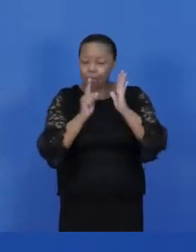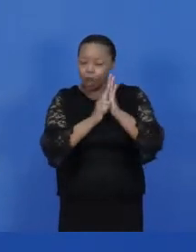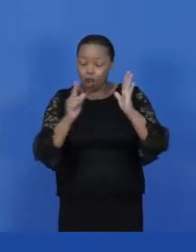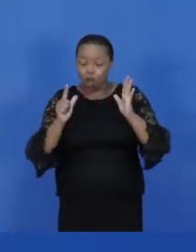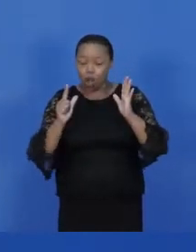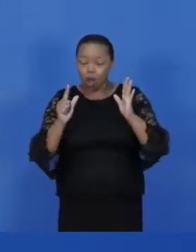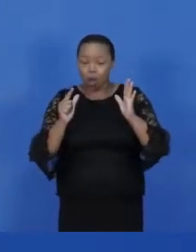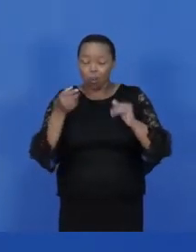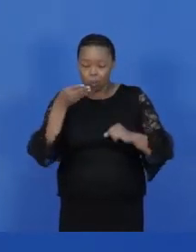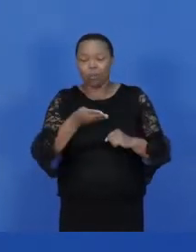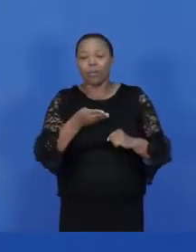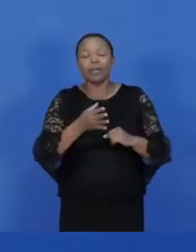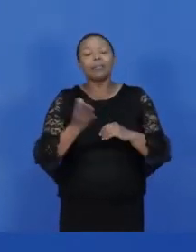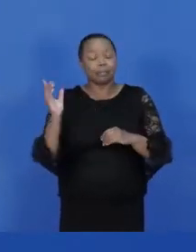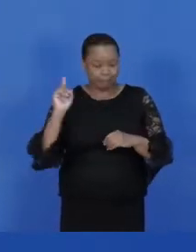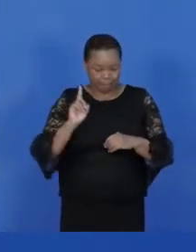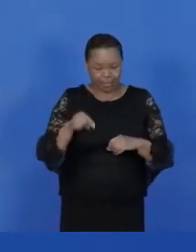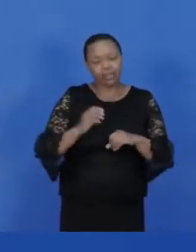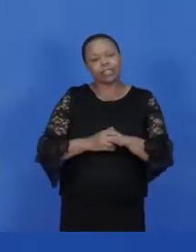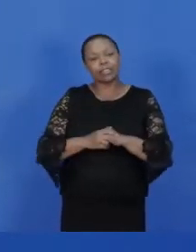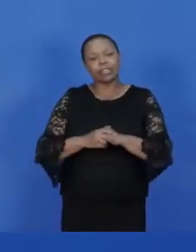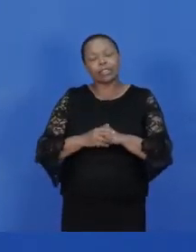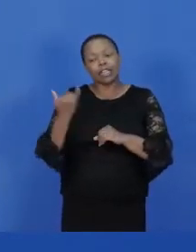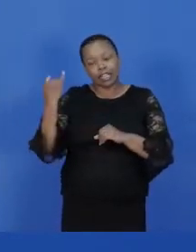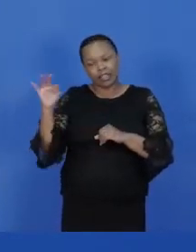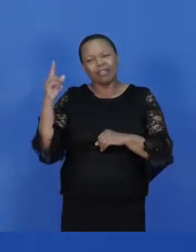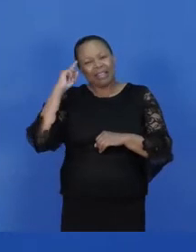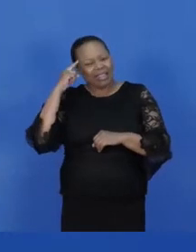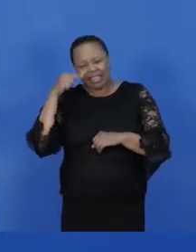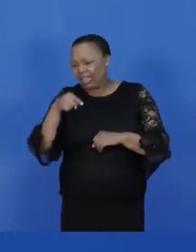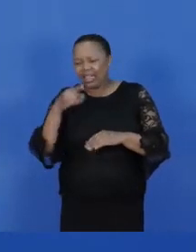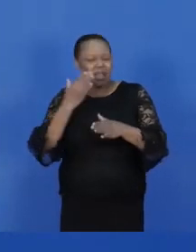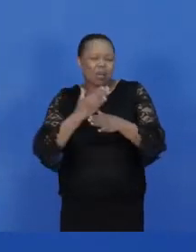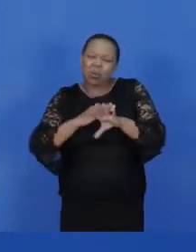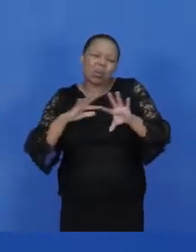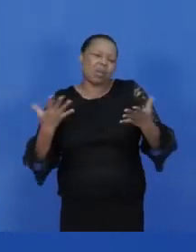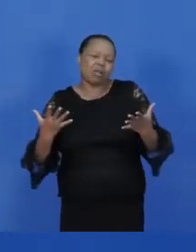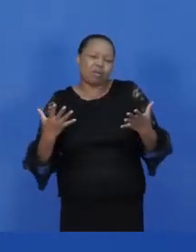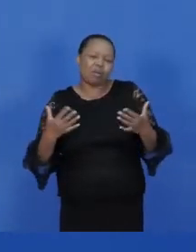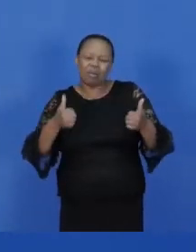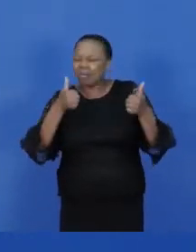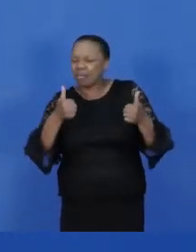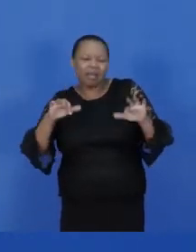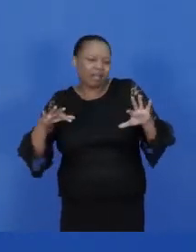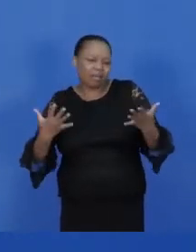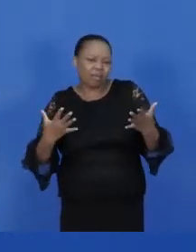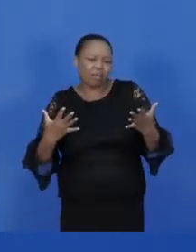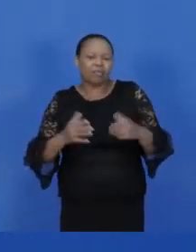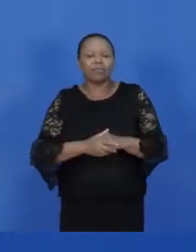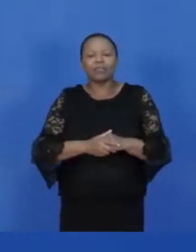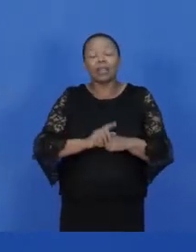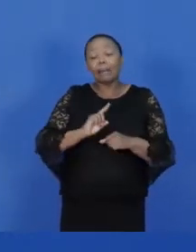law, or you need to step out of that marriage, because it's no longer feasible and it's no longer conducive. So it